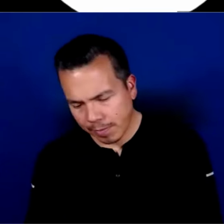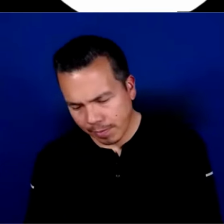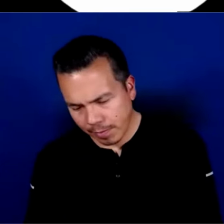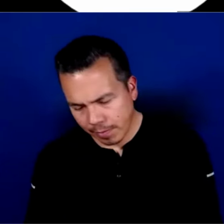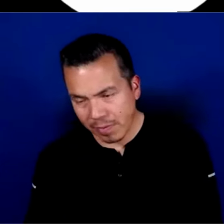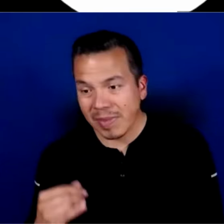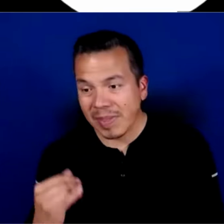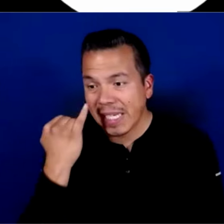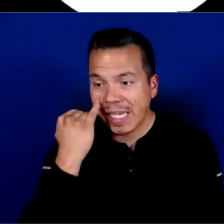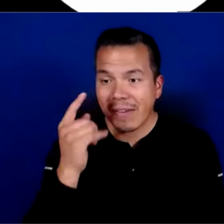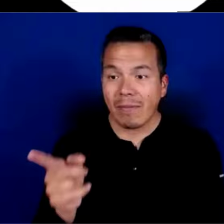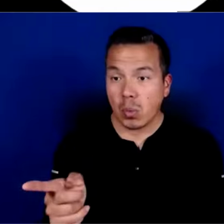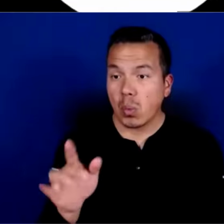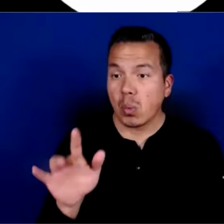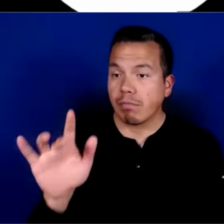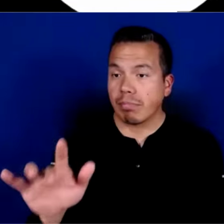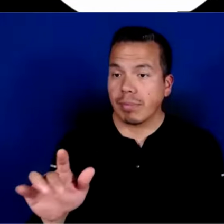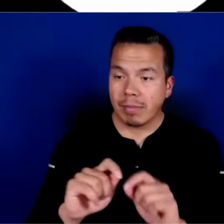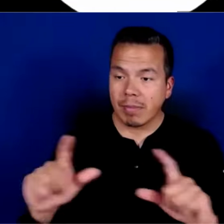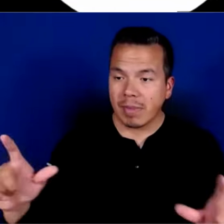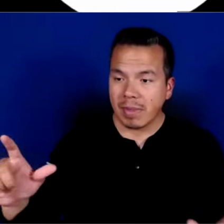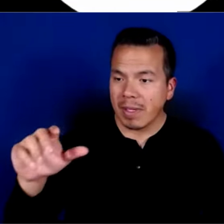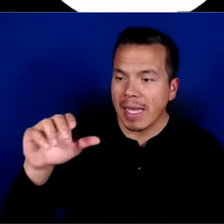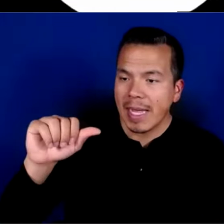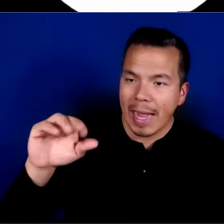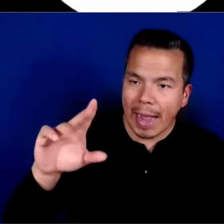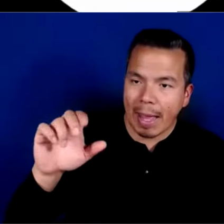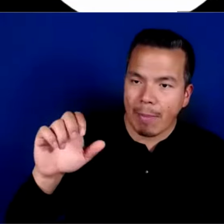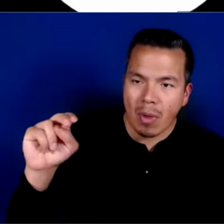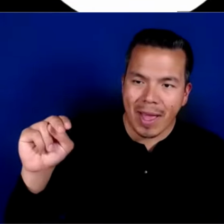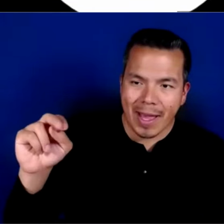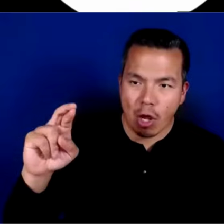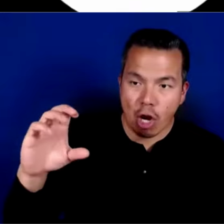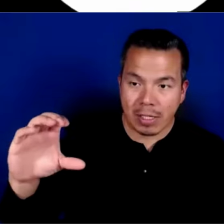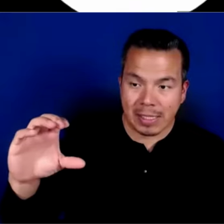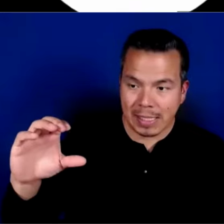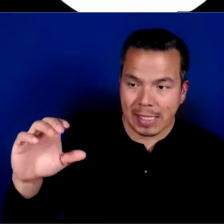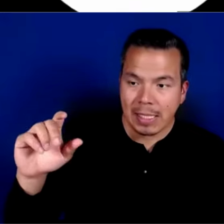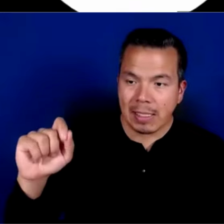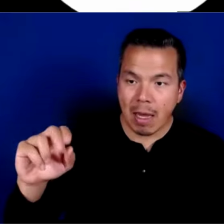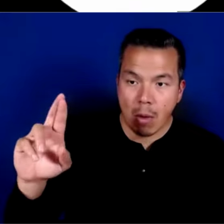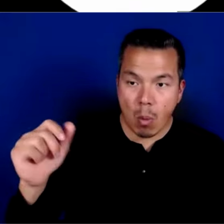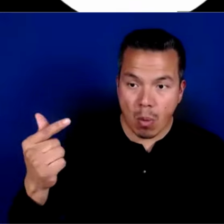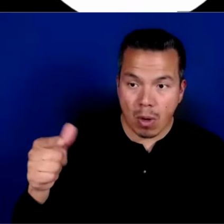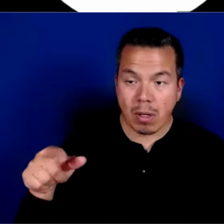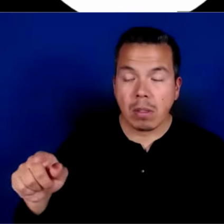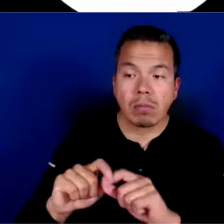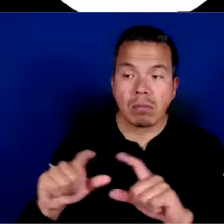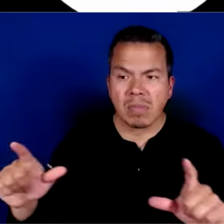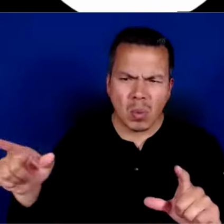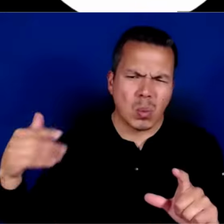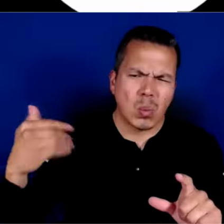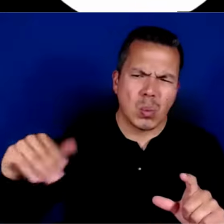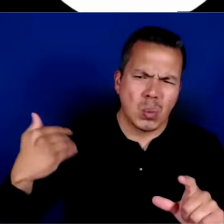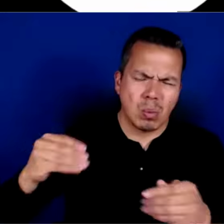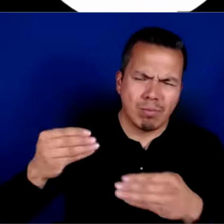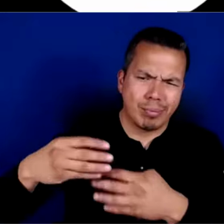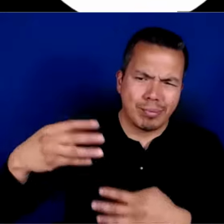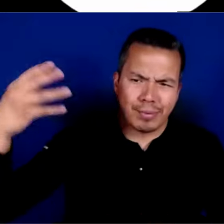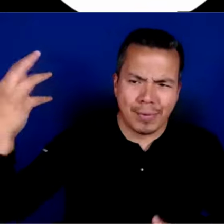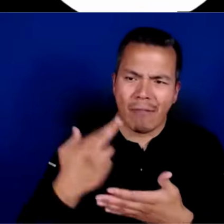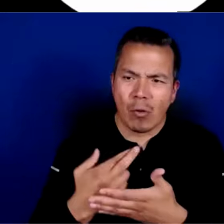and check out the ABLE National Resource Center that we have under NDI, there are a lot of resources.